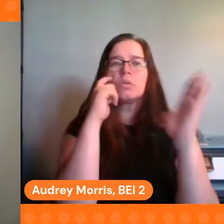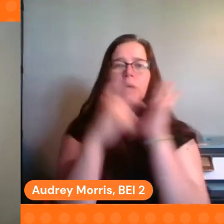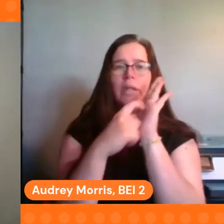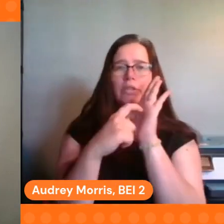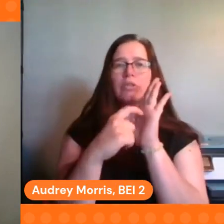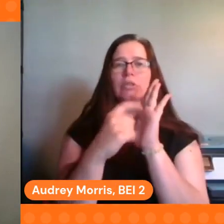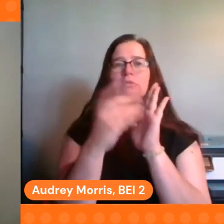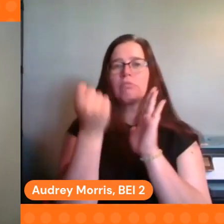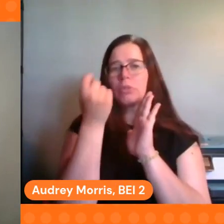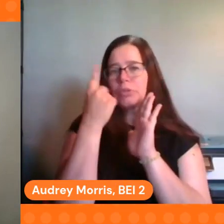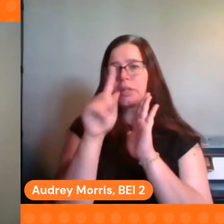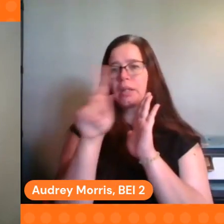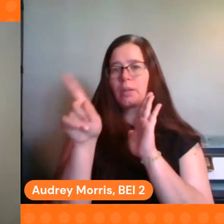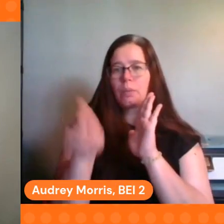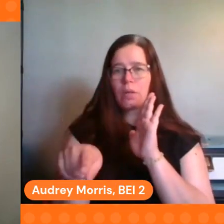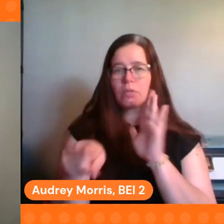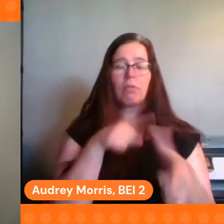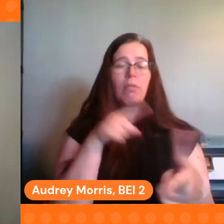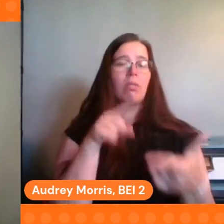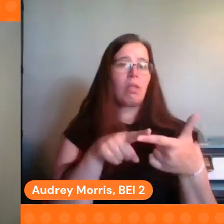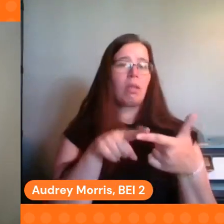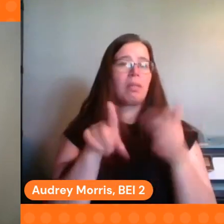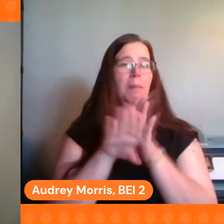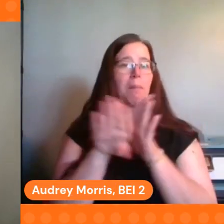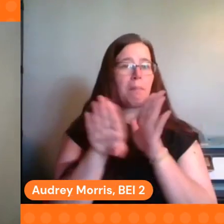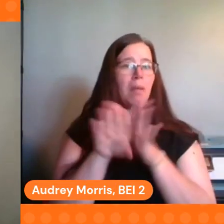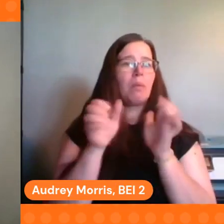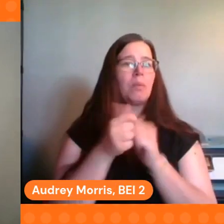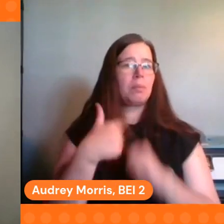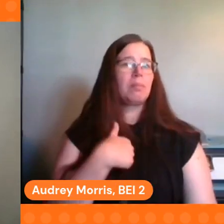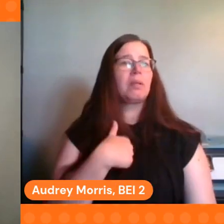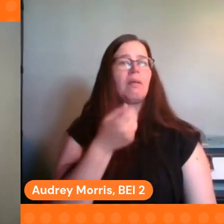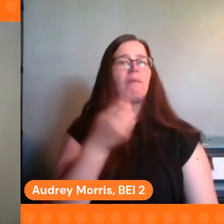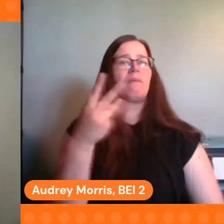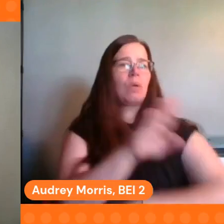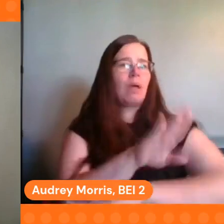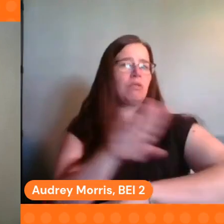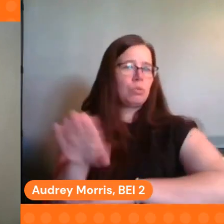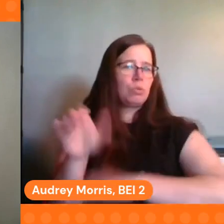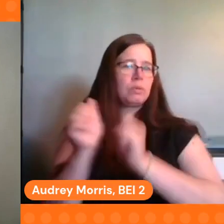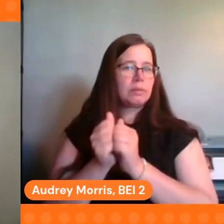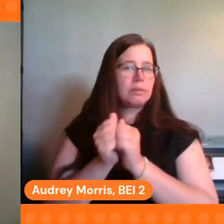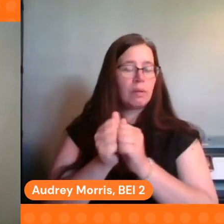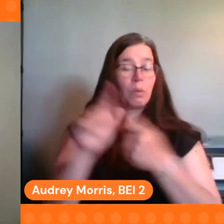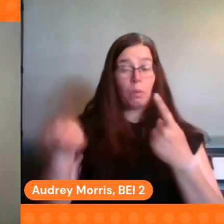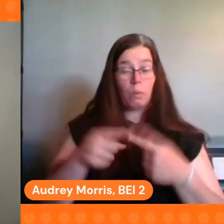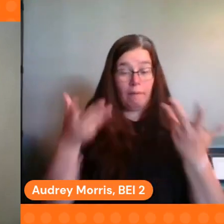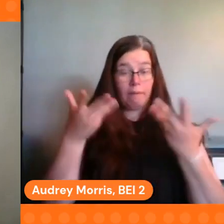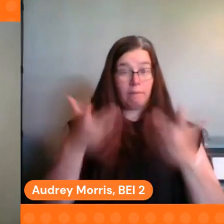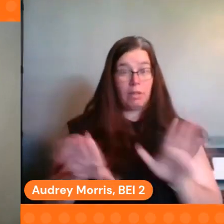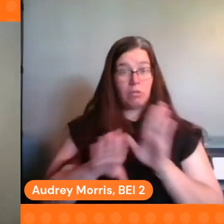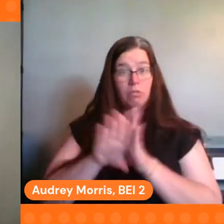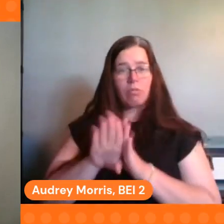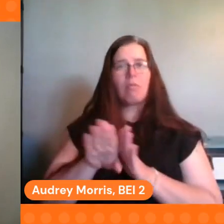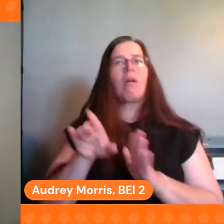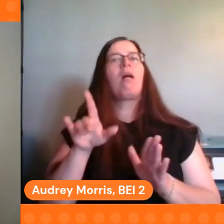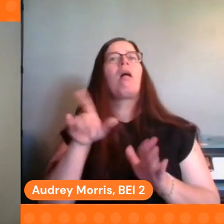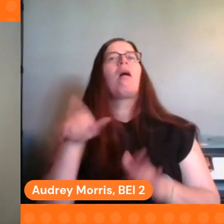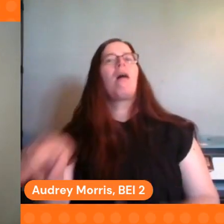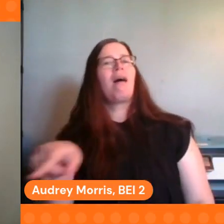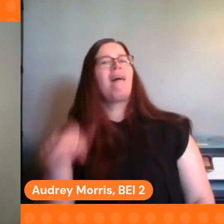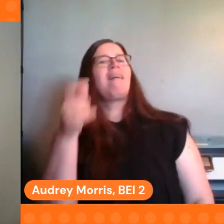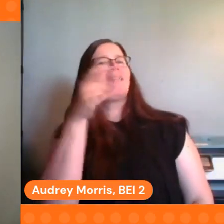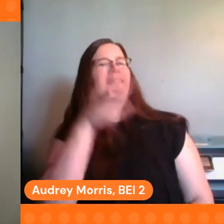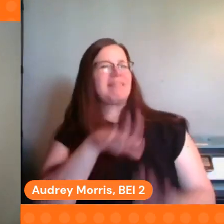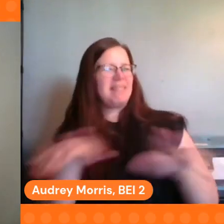understanding the questions. And then they built that with me over a couple of afternoons. And by the time we'd finished that, suddenly they got it. They knew what Daddy